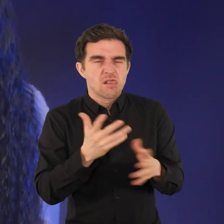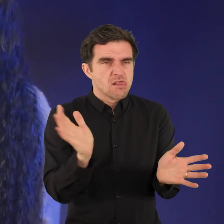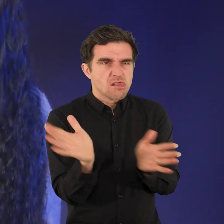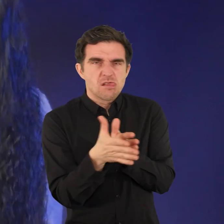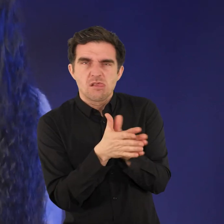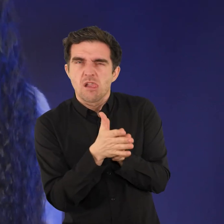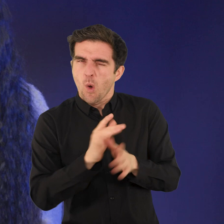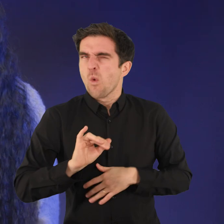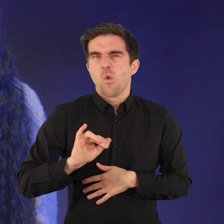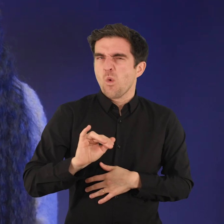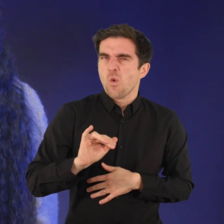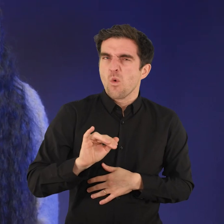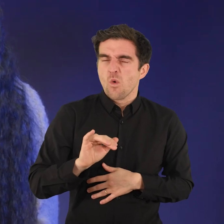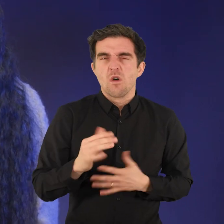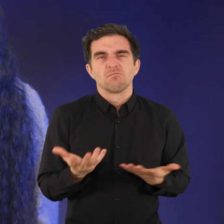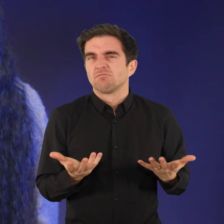coward way.